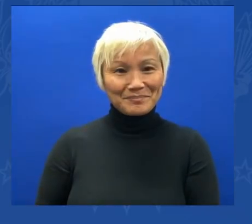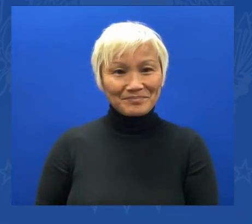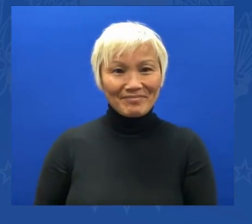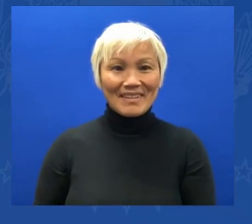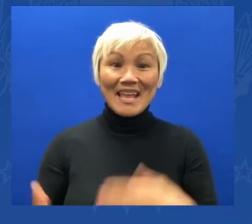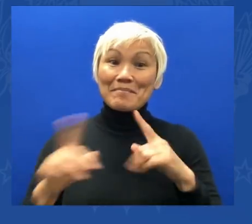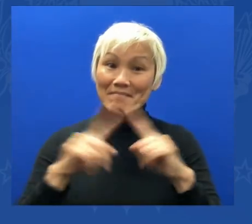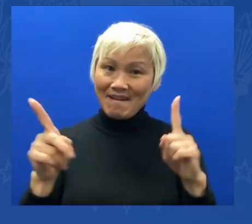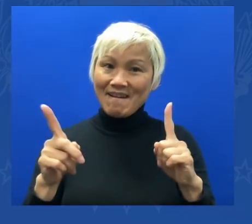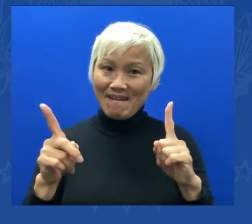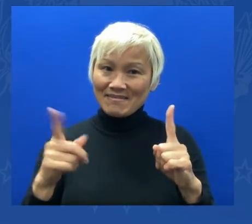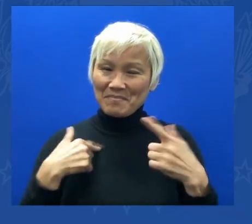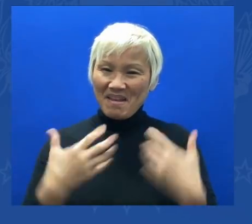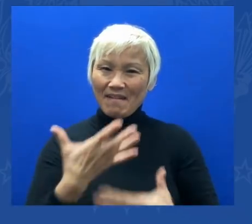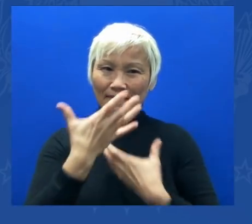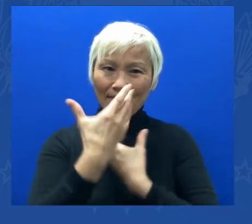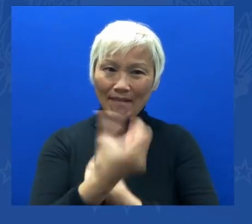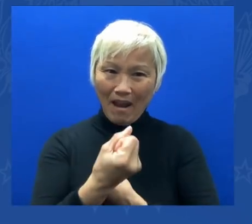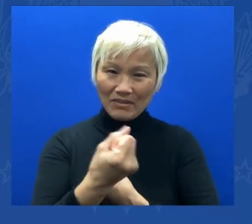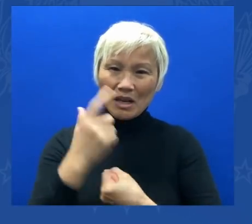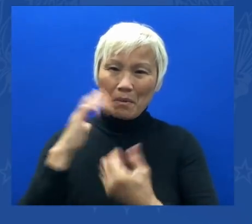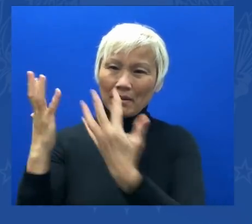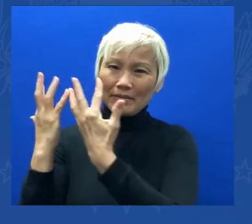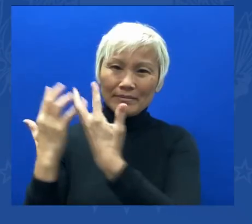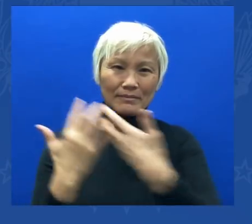out during my remaining 6 years in the presidency.